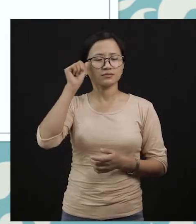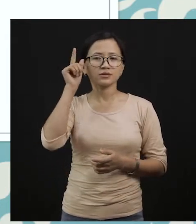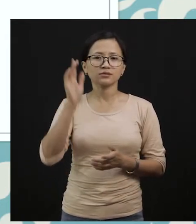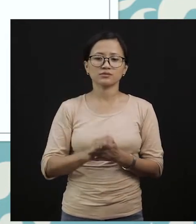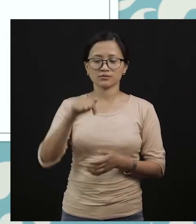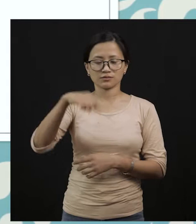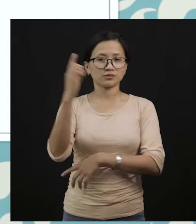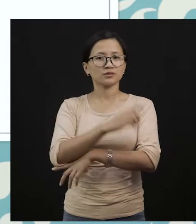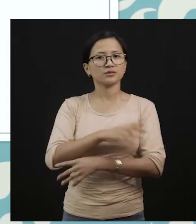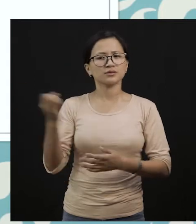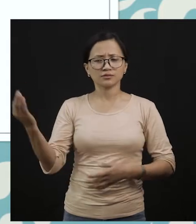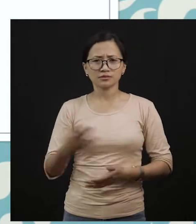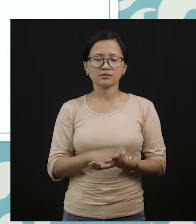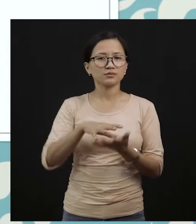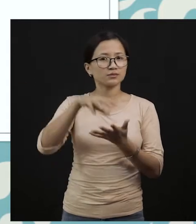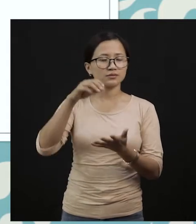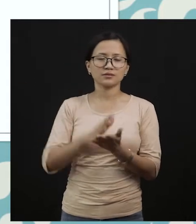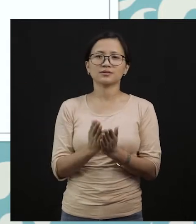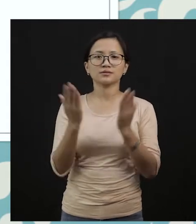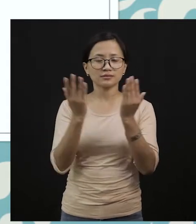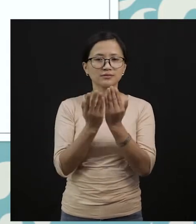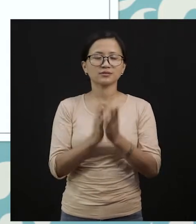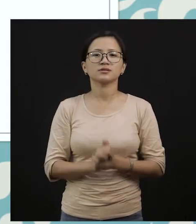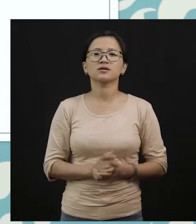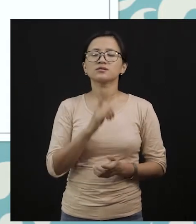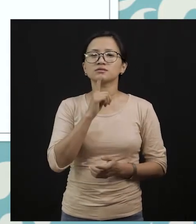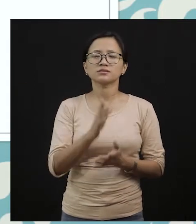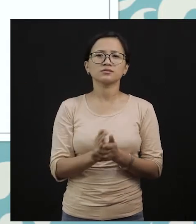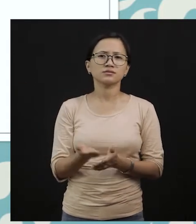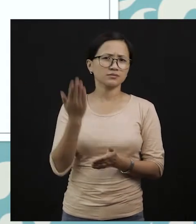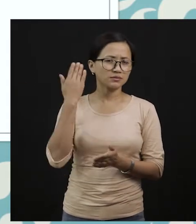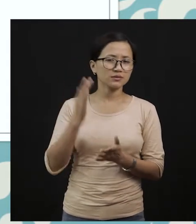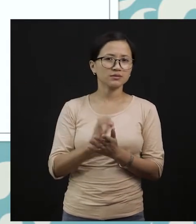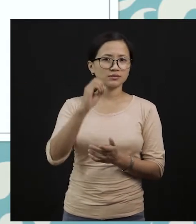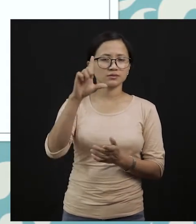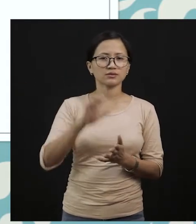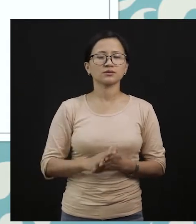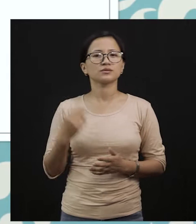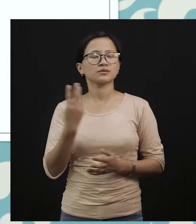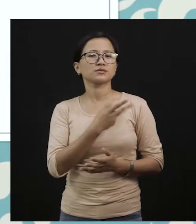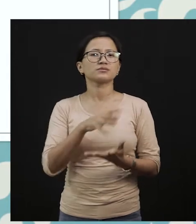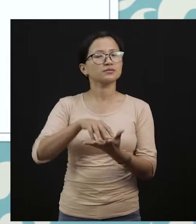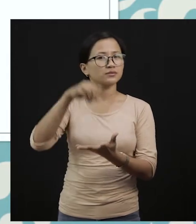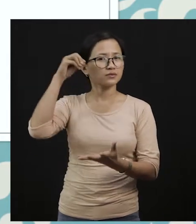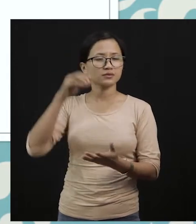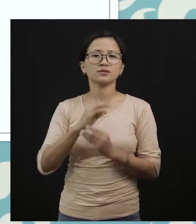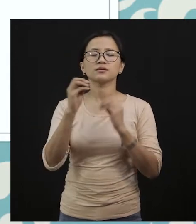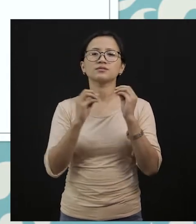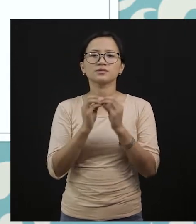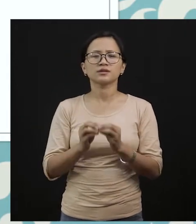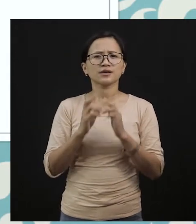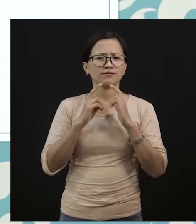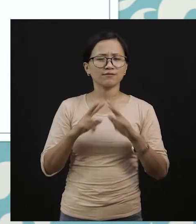new lesson, which is going to be very interesting, as I've told you in the earlier class, because we are going to learn about